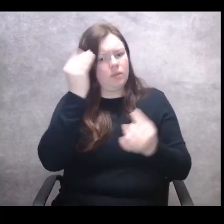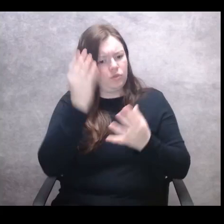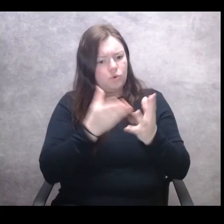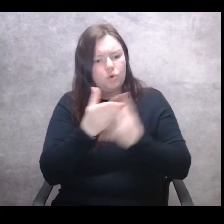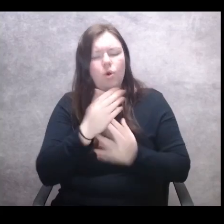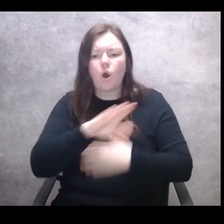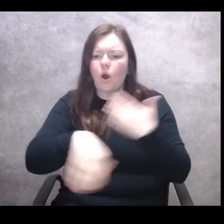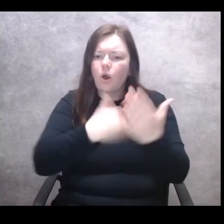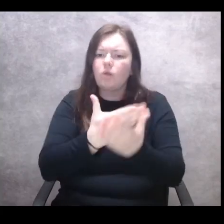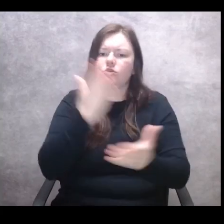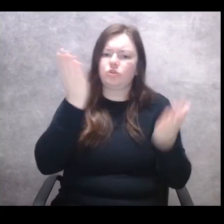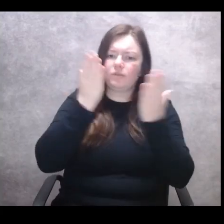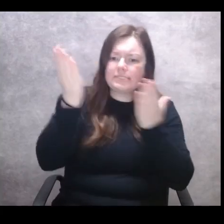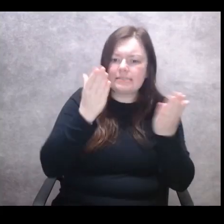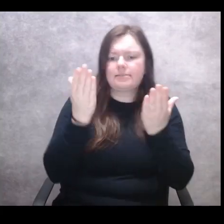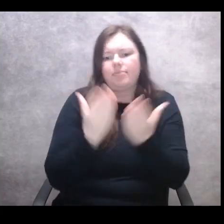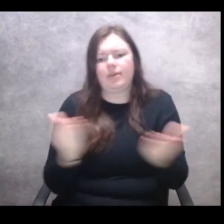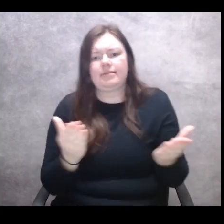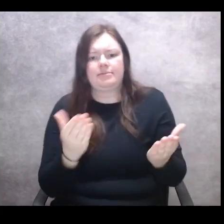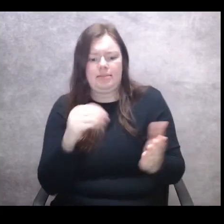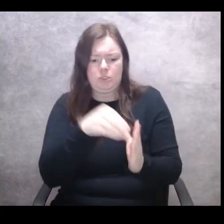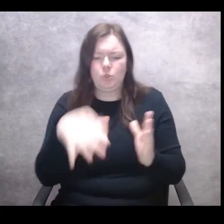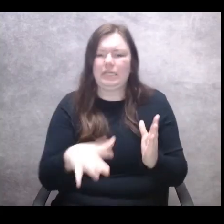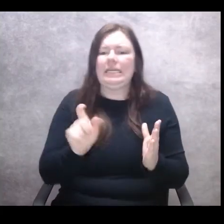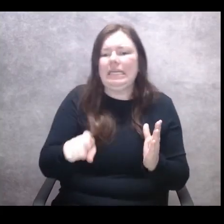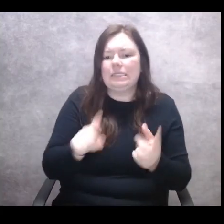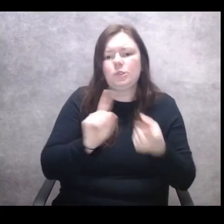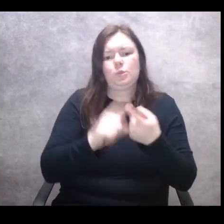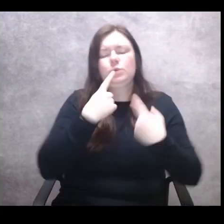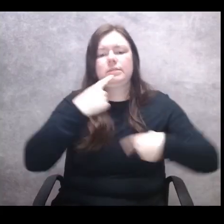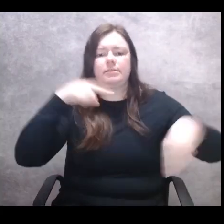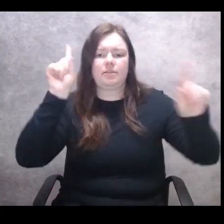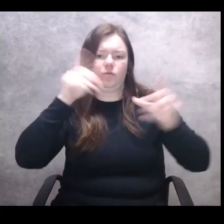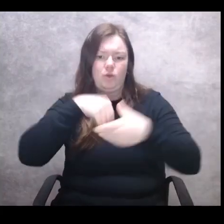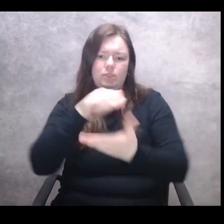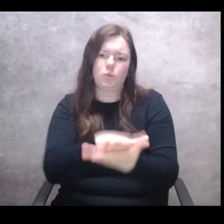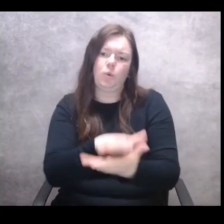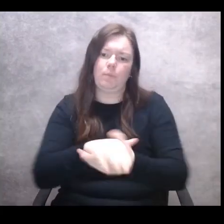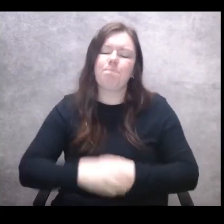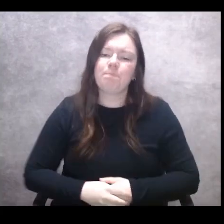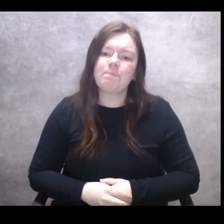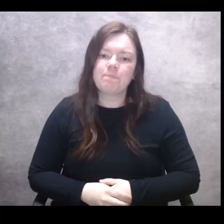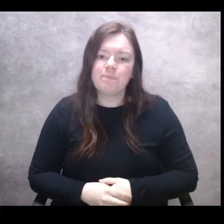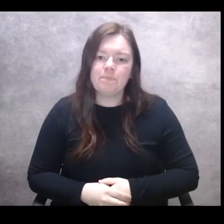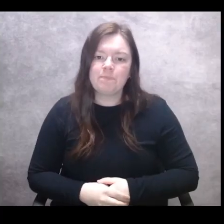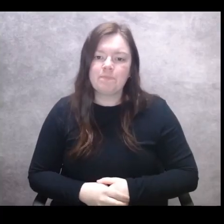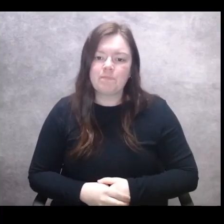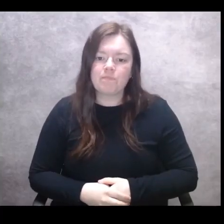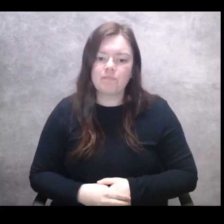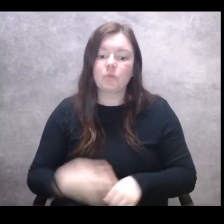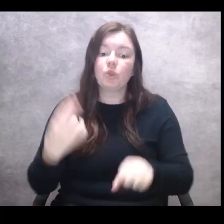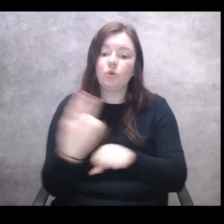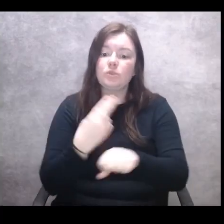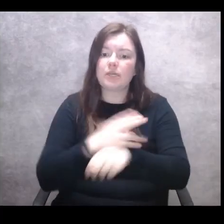services and items the student will need to have access to in order to be successful within their school-wide